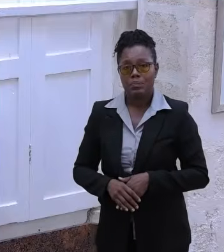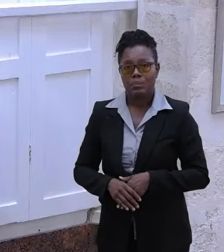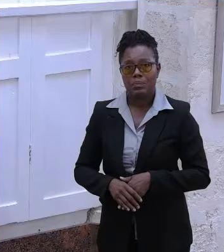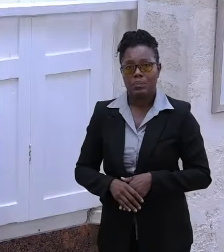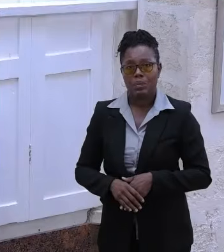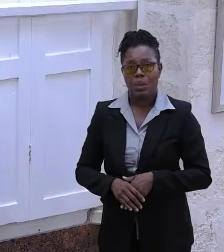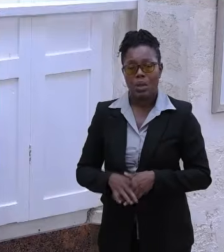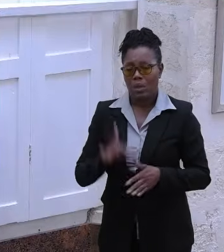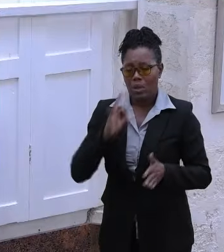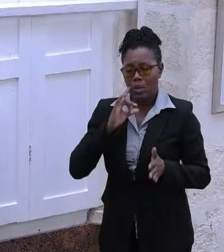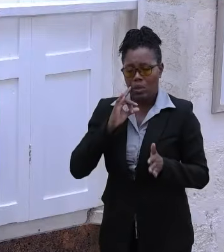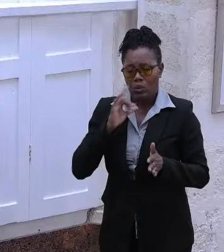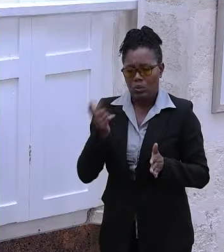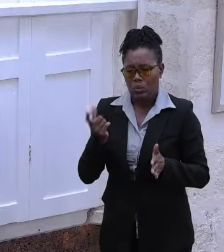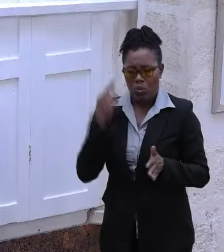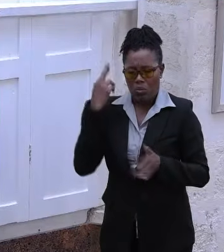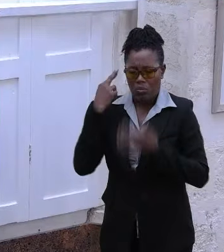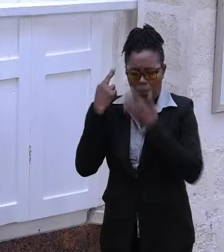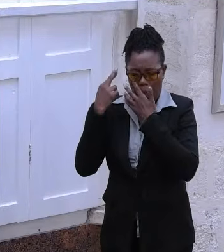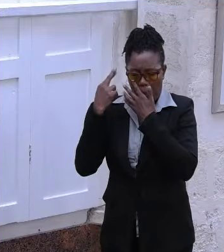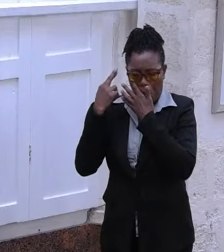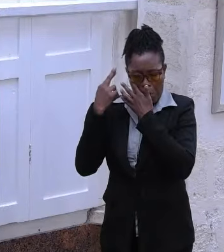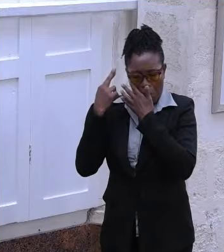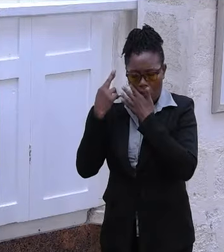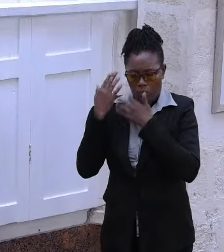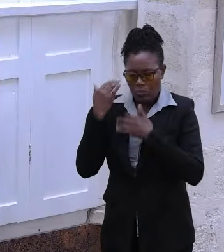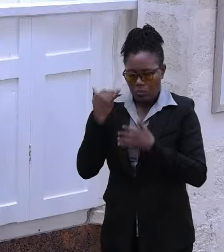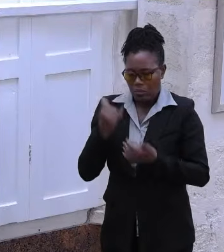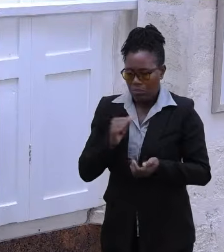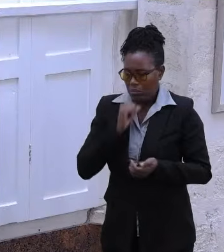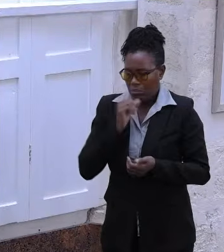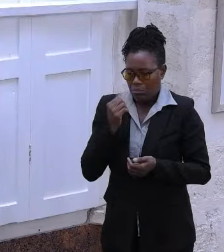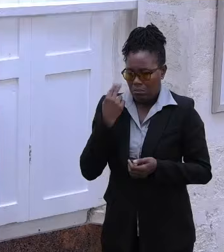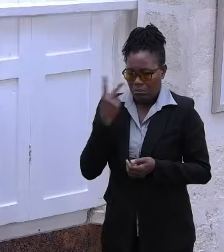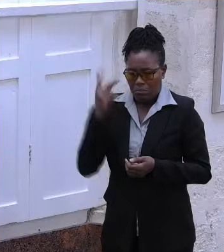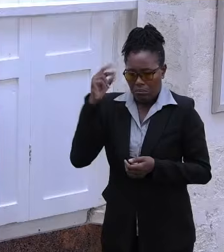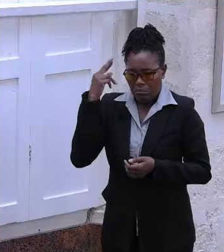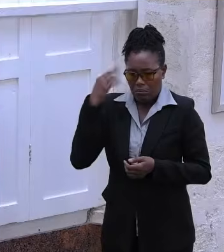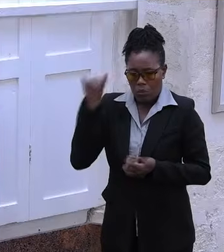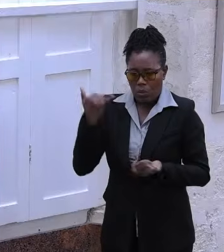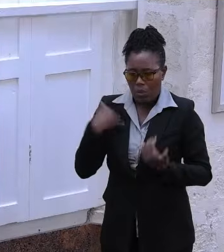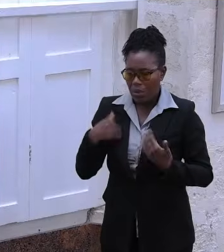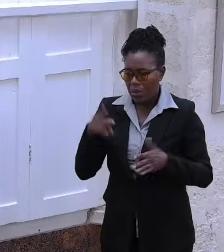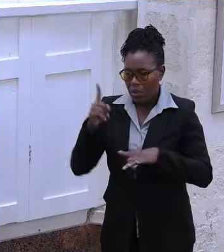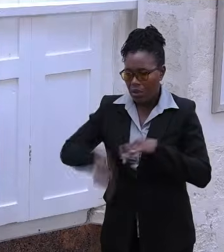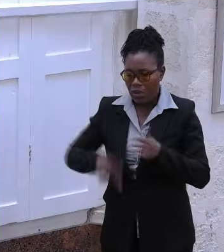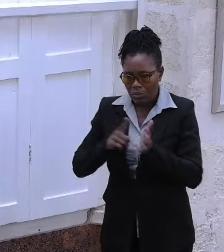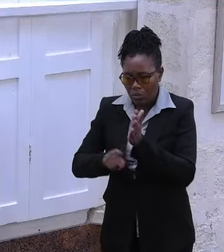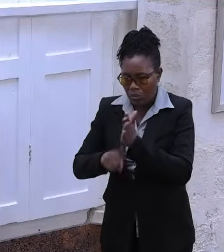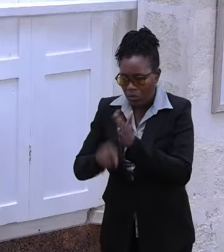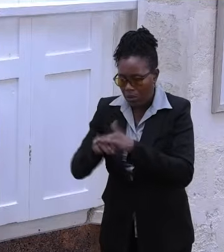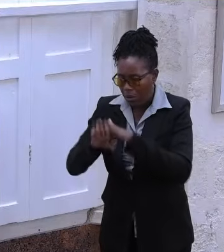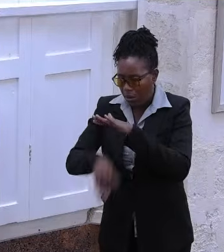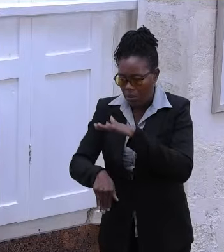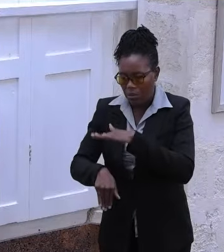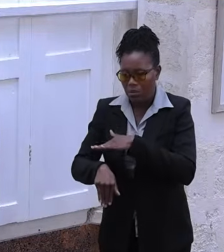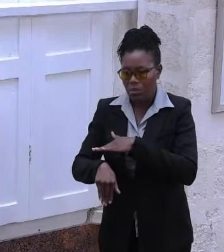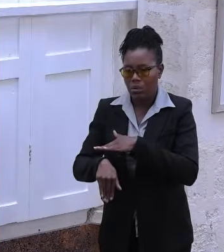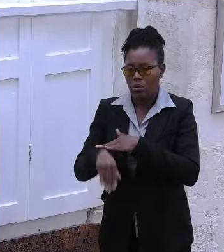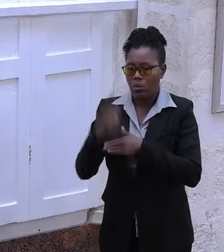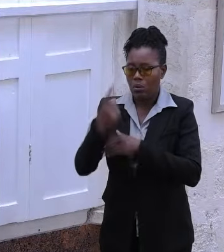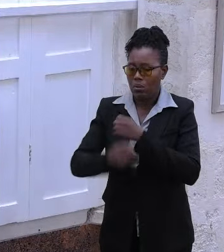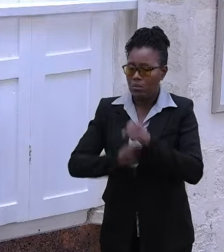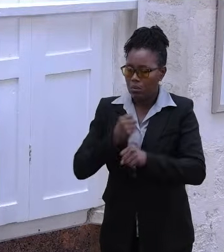I see no reason why we cannot do due diligence in less than a year.